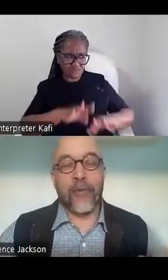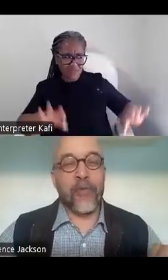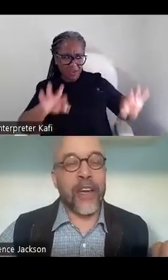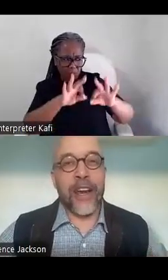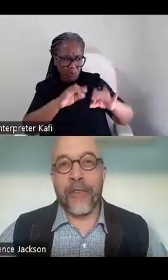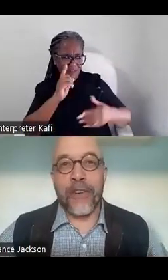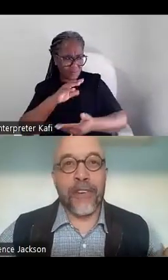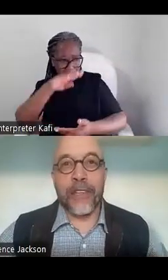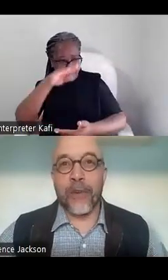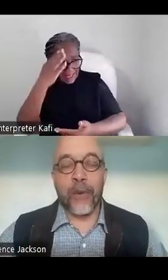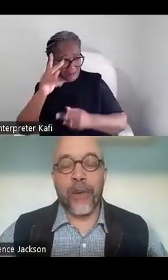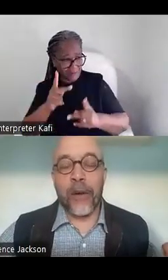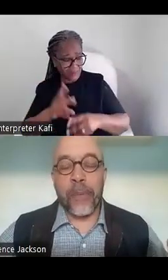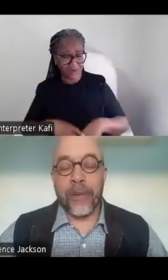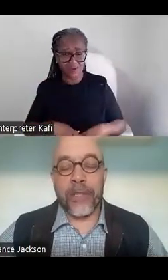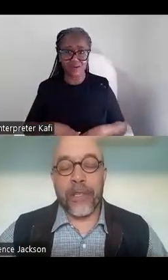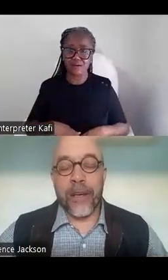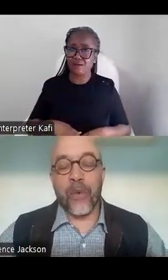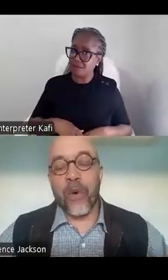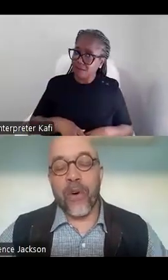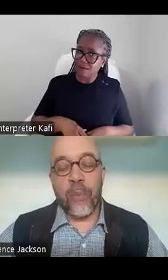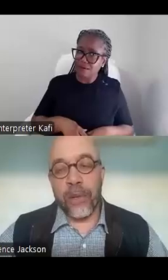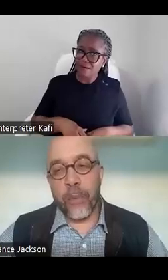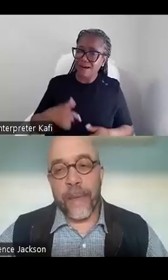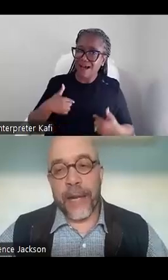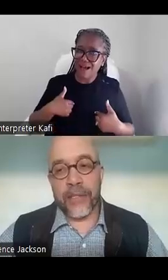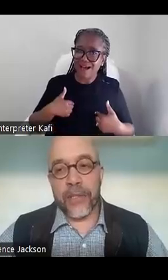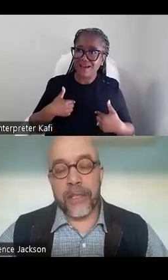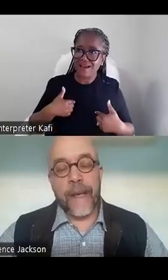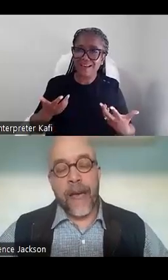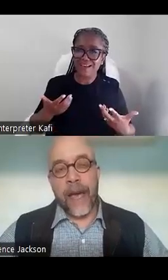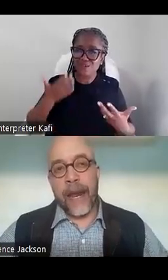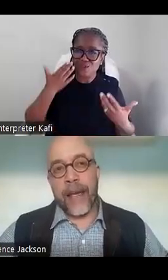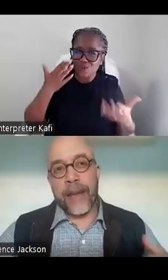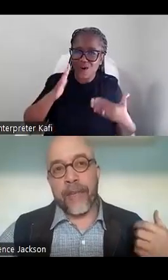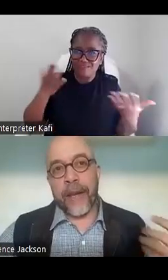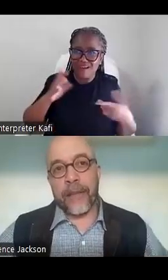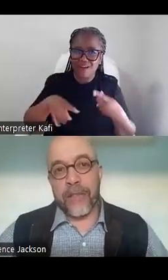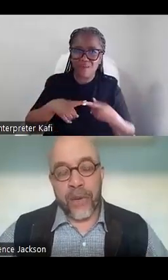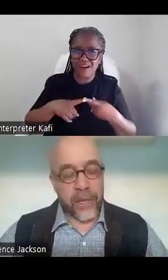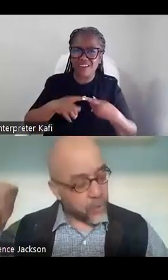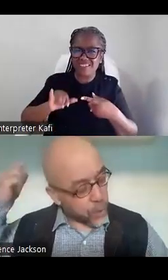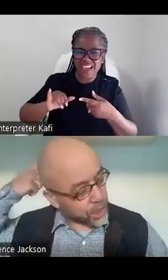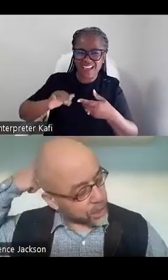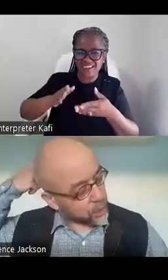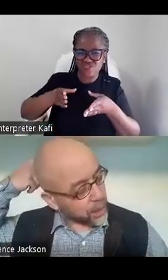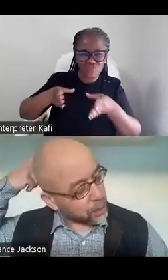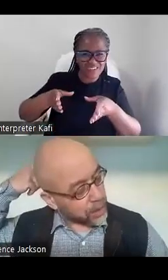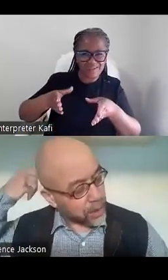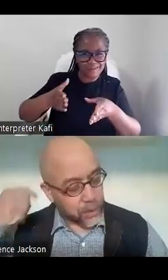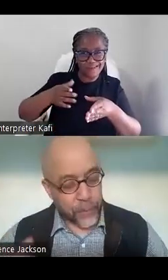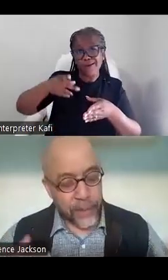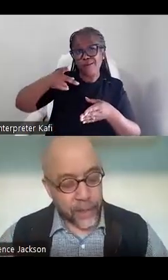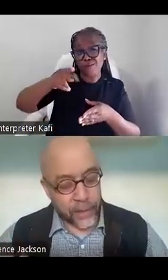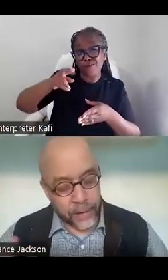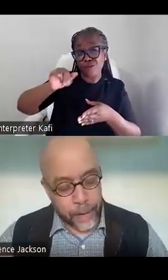but very, very little about the world below Pratt Street. And I've had this great fortune to be able